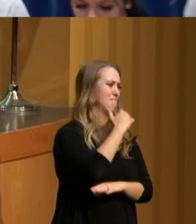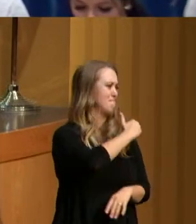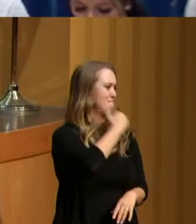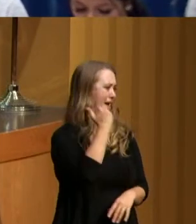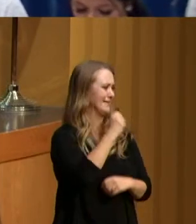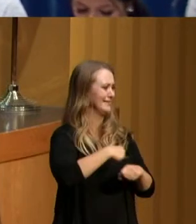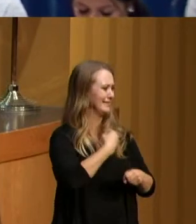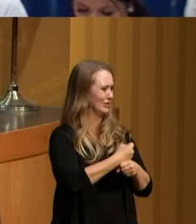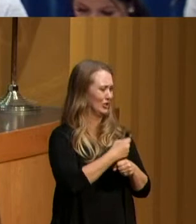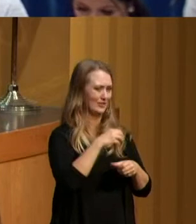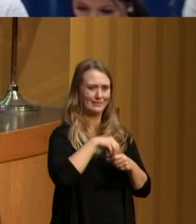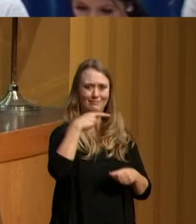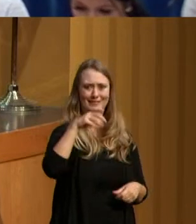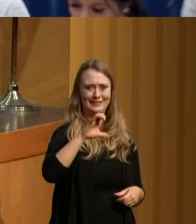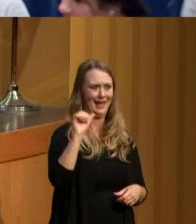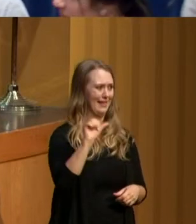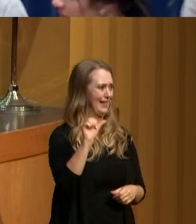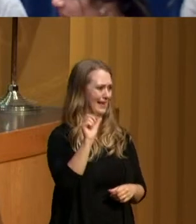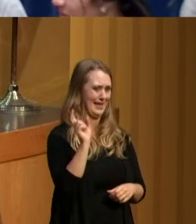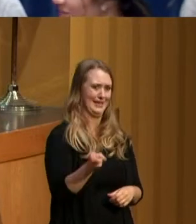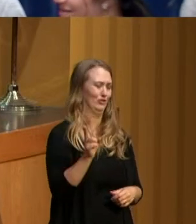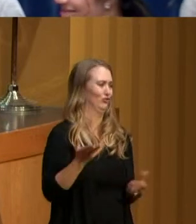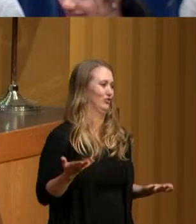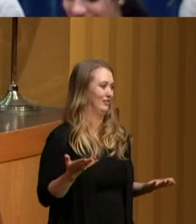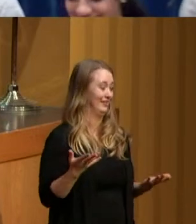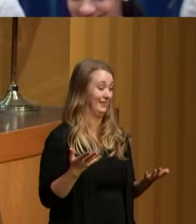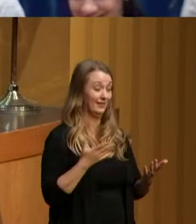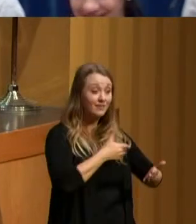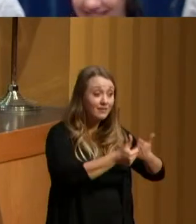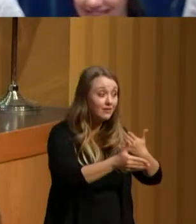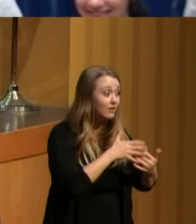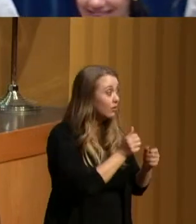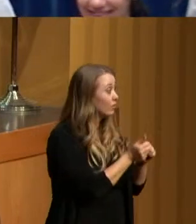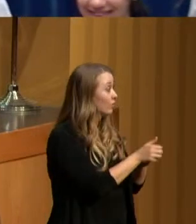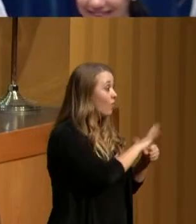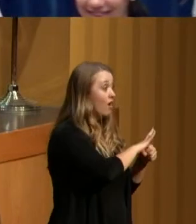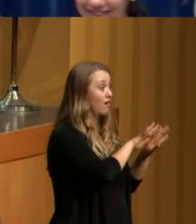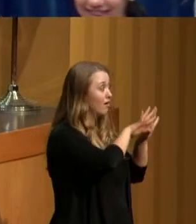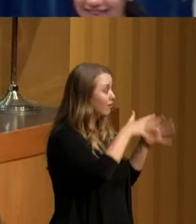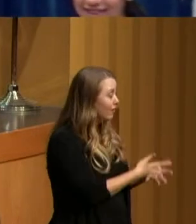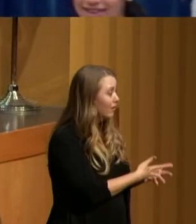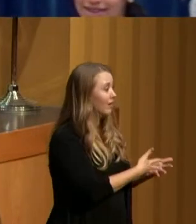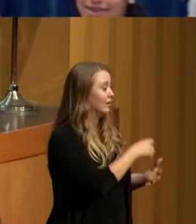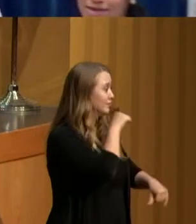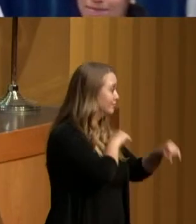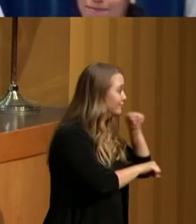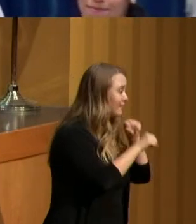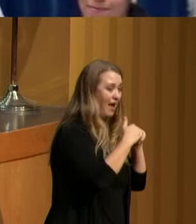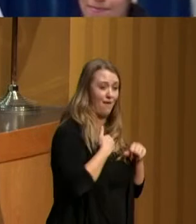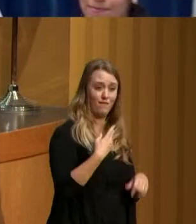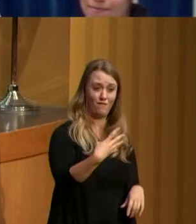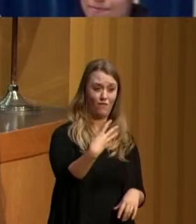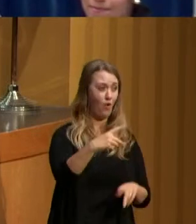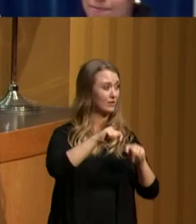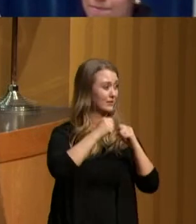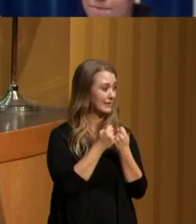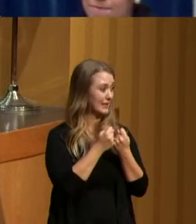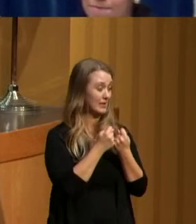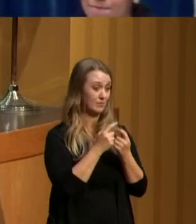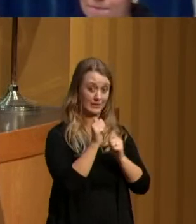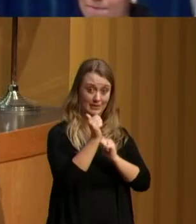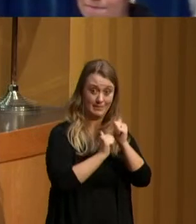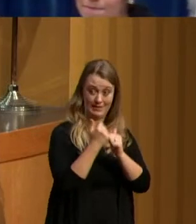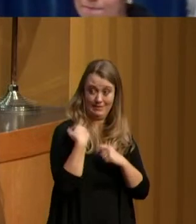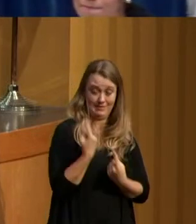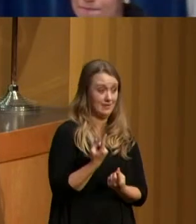history. With all the stuff that's happened with the pandemic, to have 4 teams that competed this spring make it to their respective